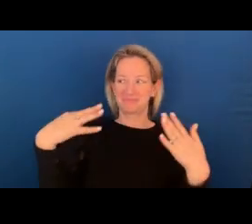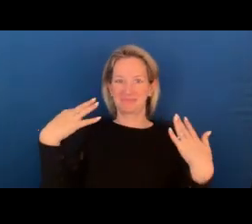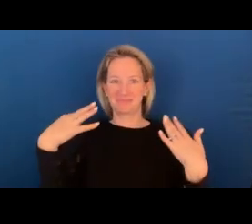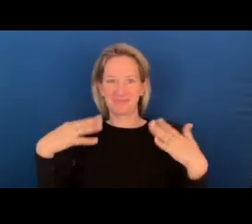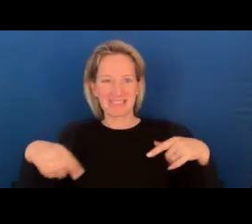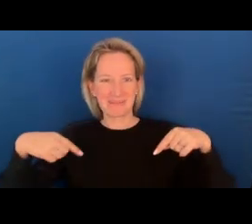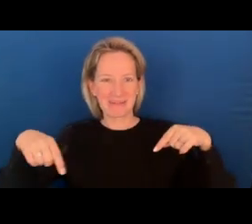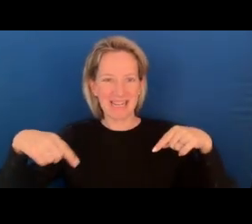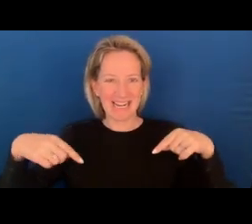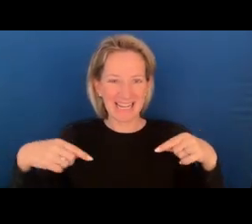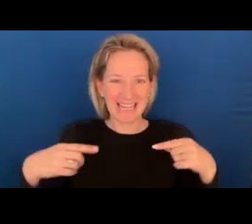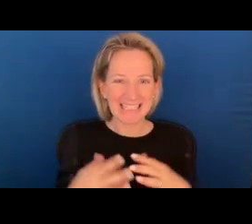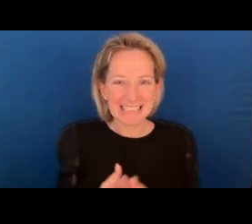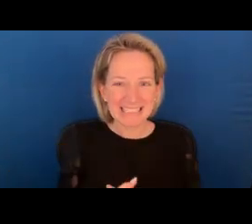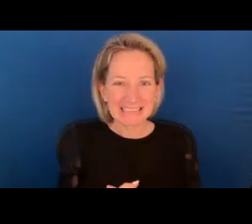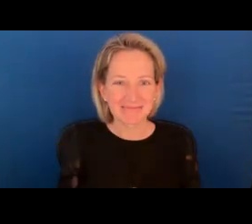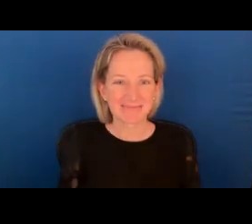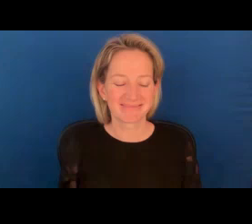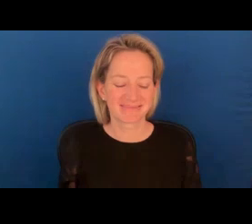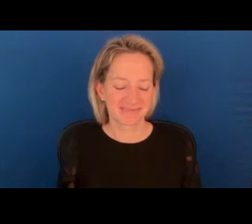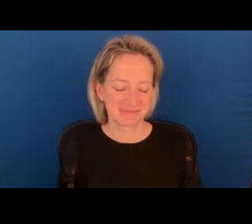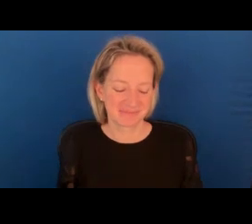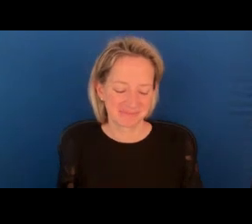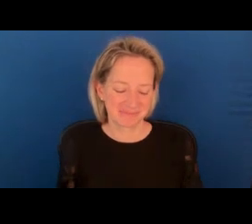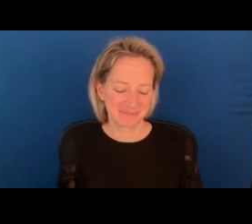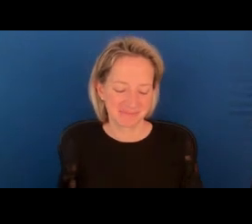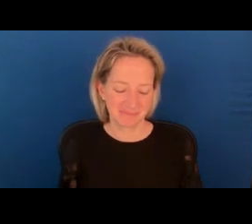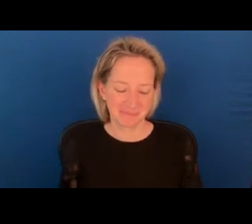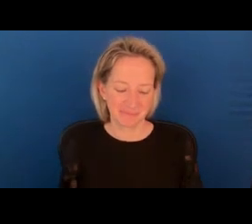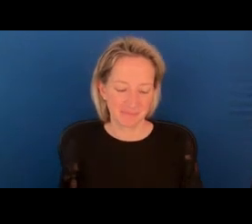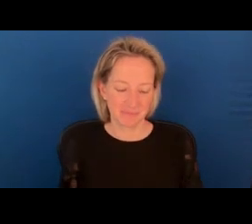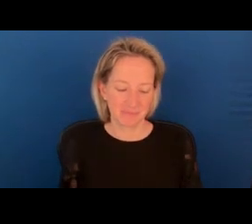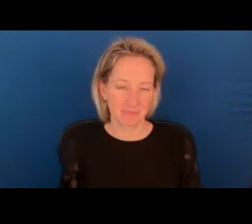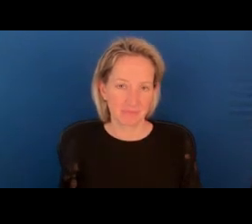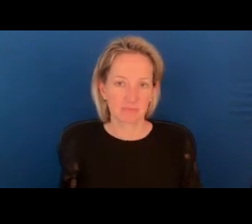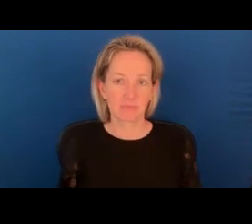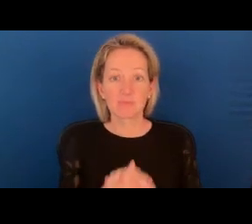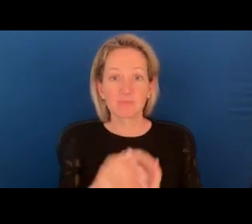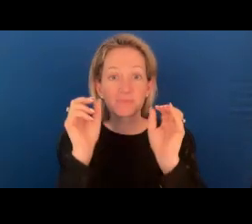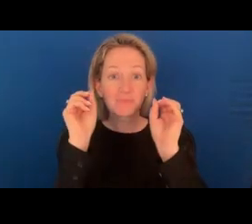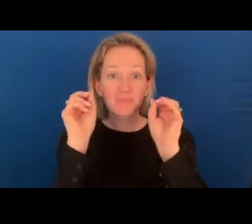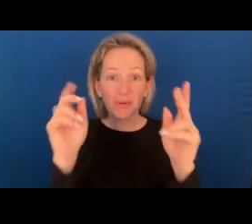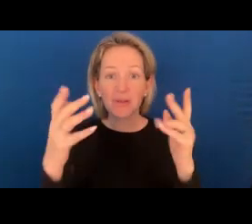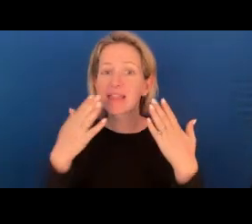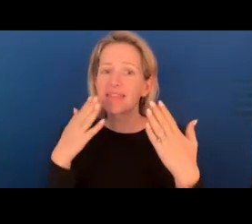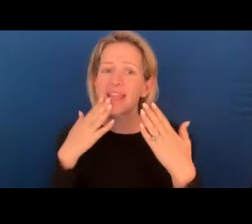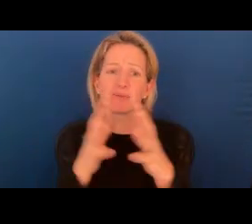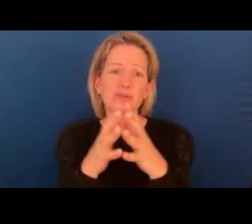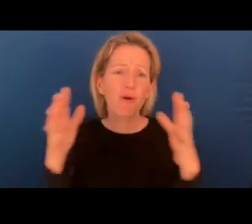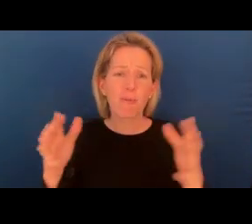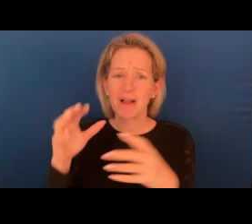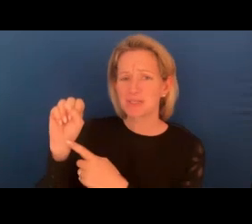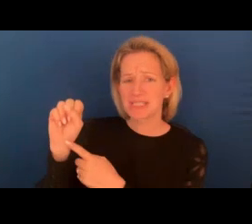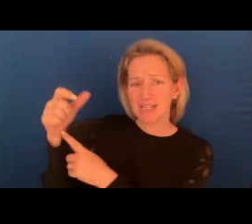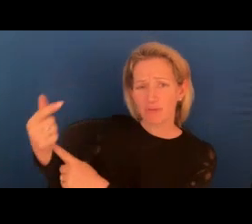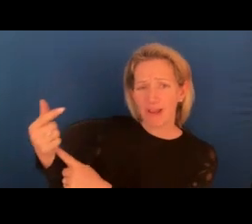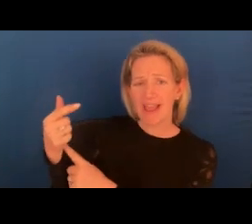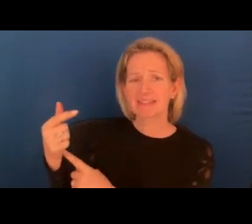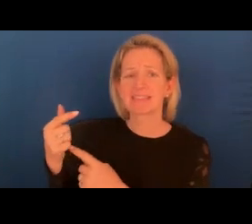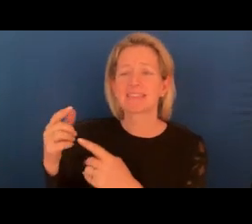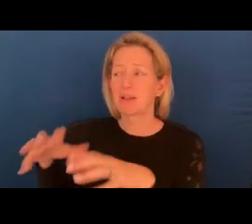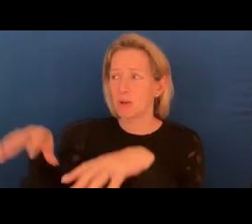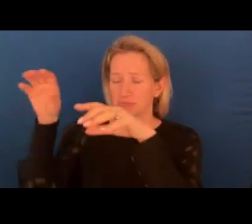Sorry, I'm just gonna set my home time. So thank you so much to Sea Grant for